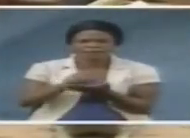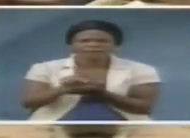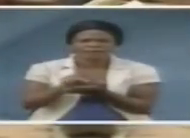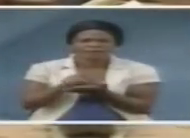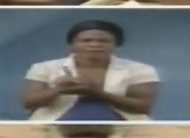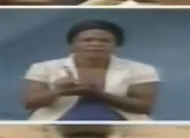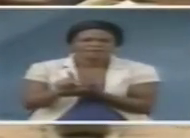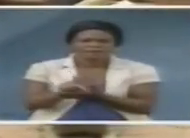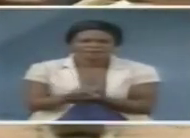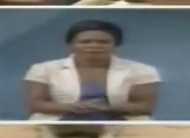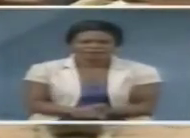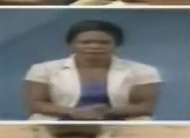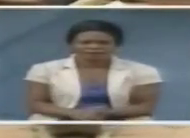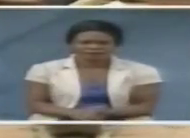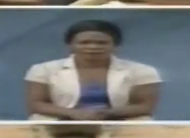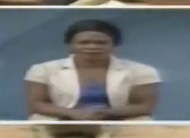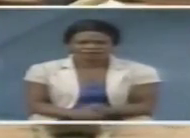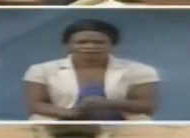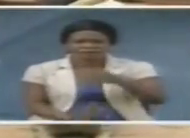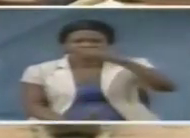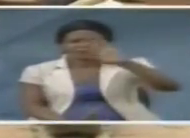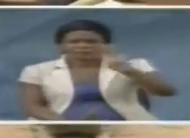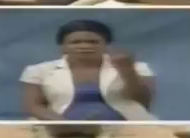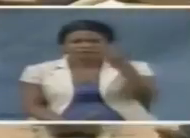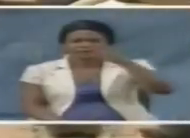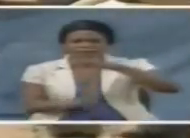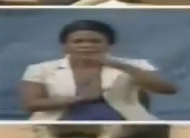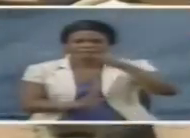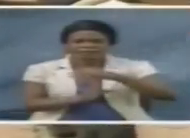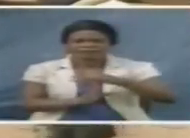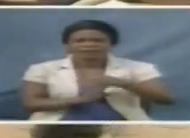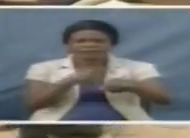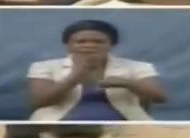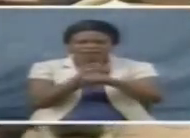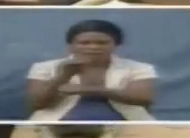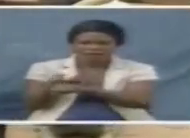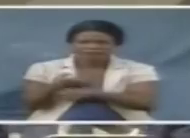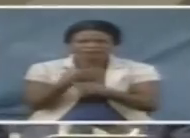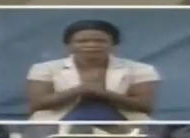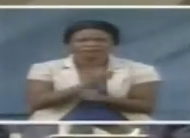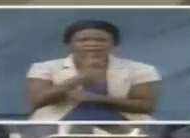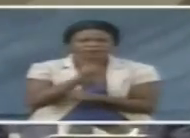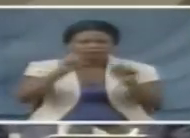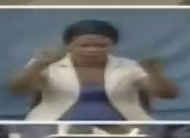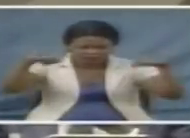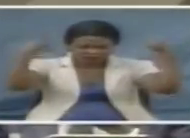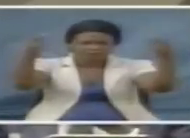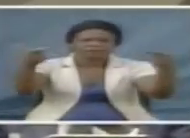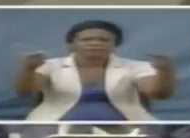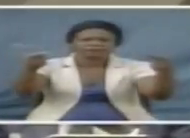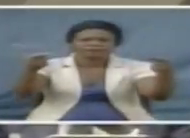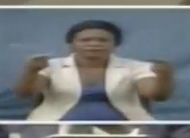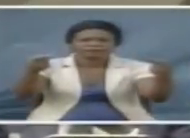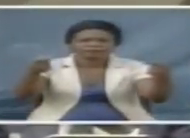cleanup of the payroll. 4, limit the fiscal deficit in order to